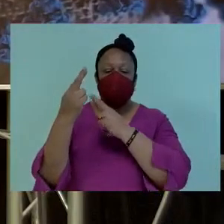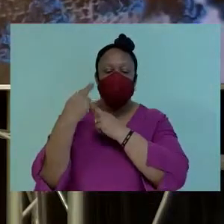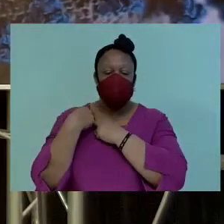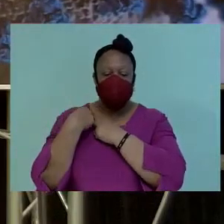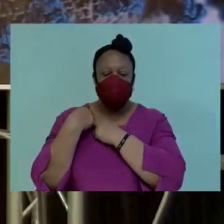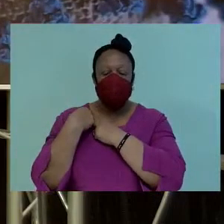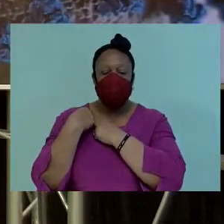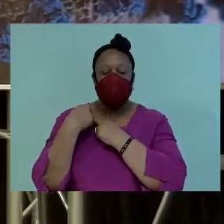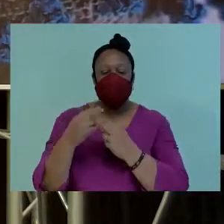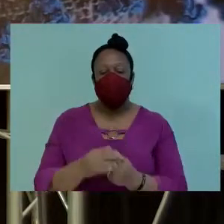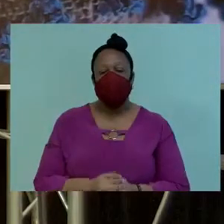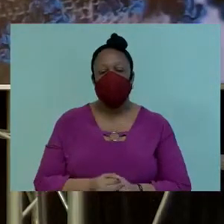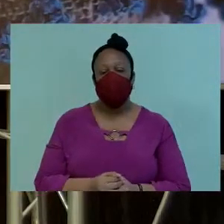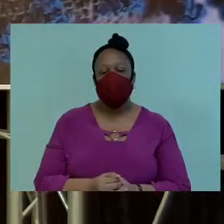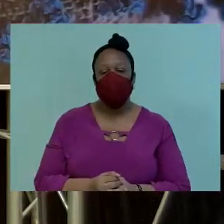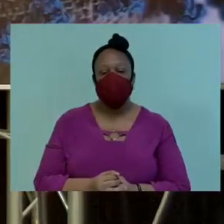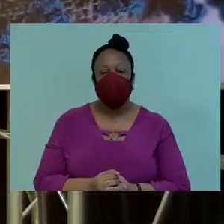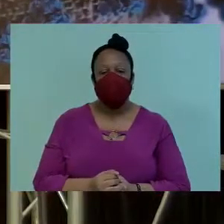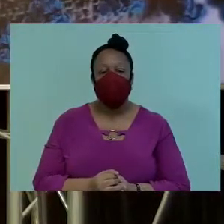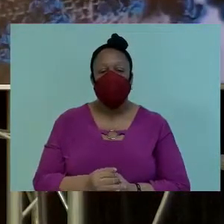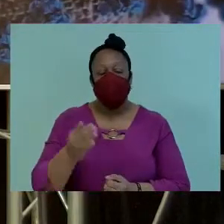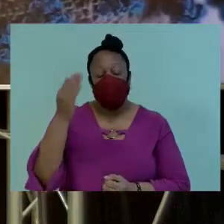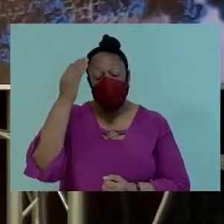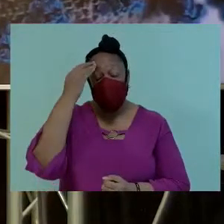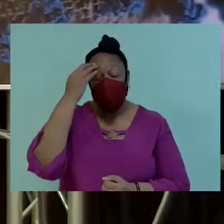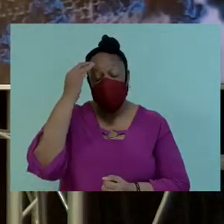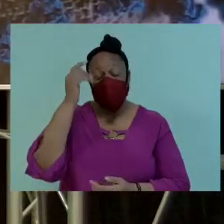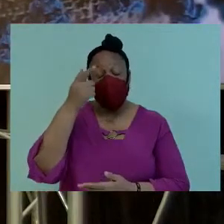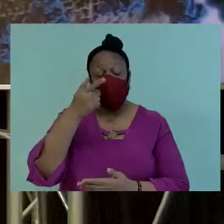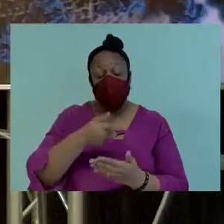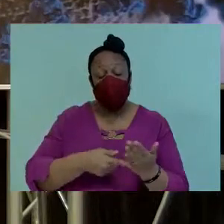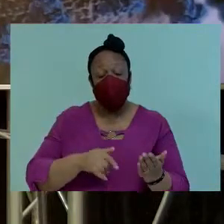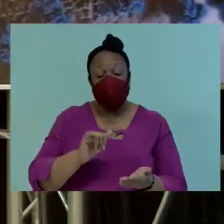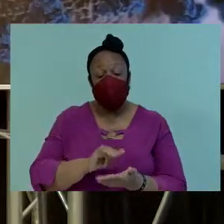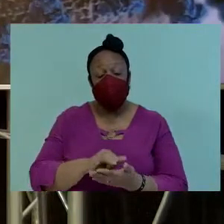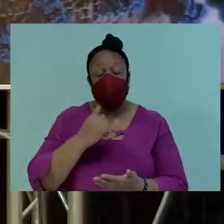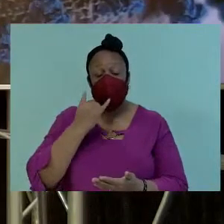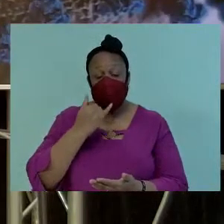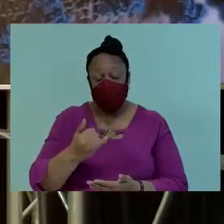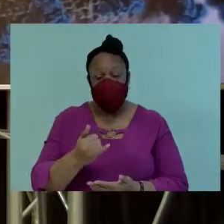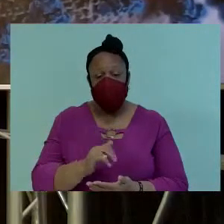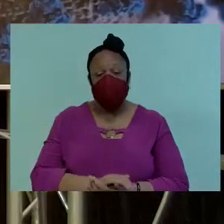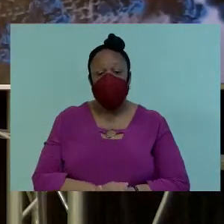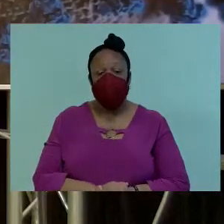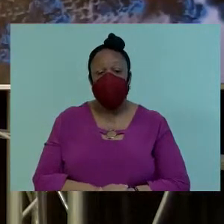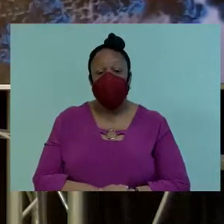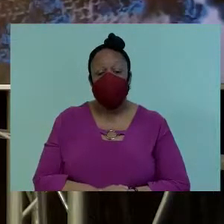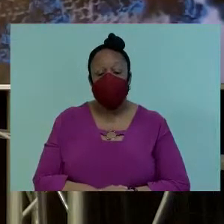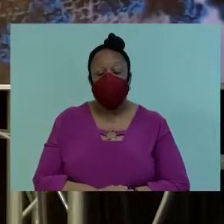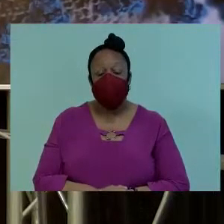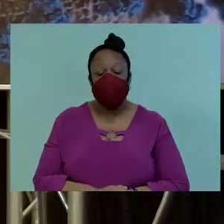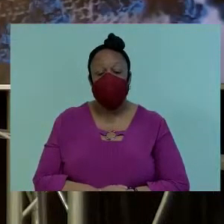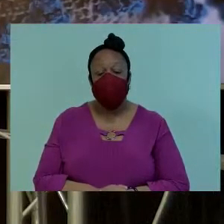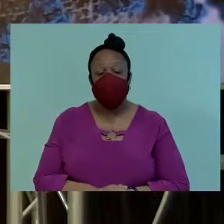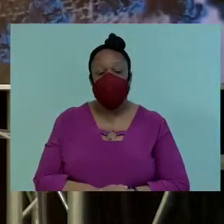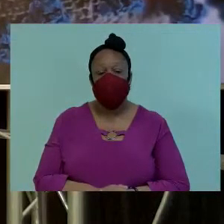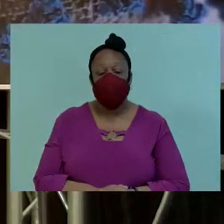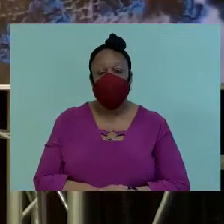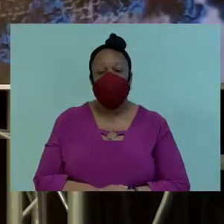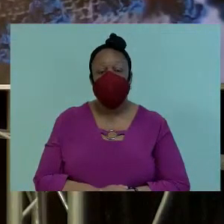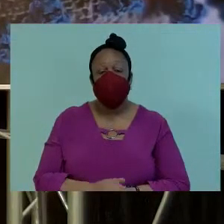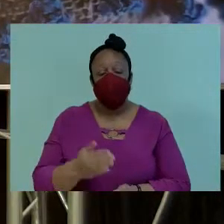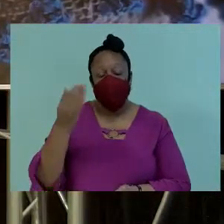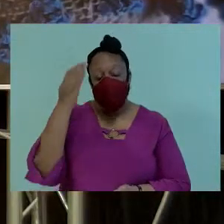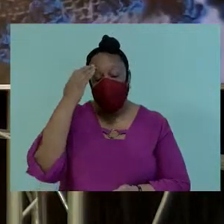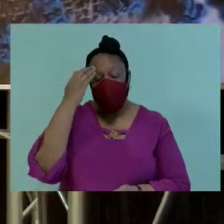responsibilities and duties. And we know what those are, given the state of emergency and the